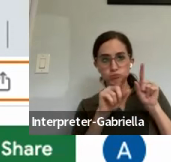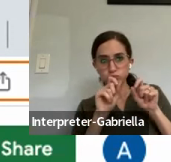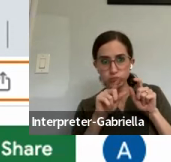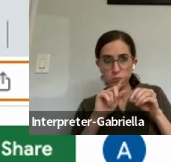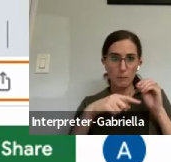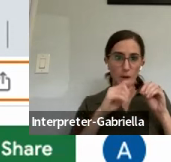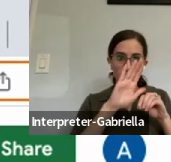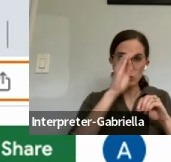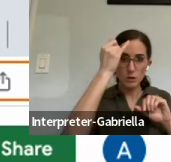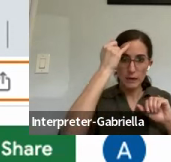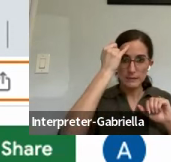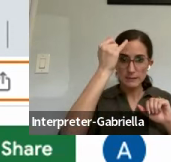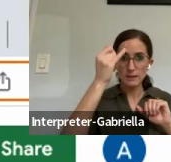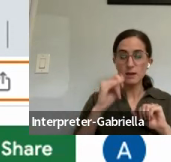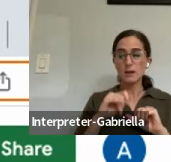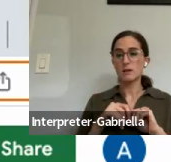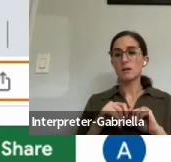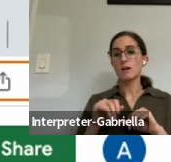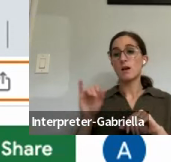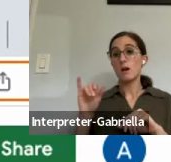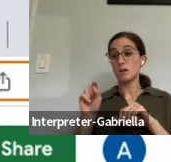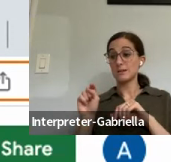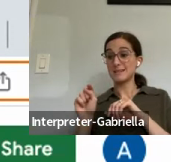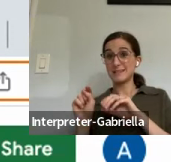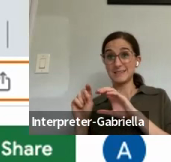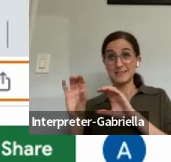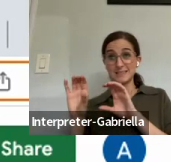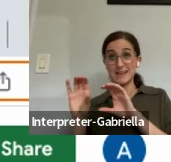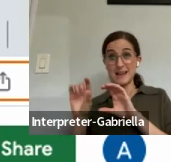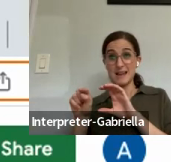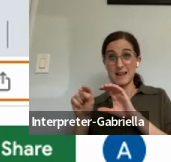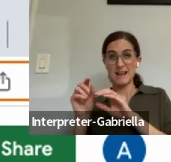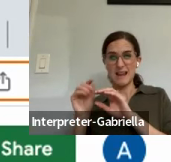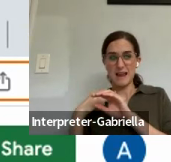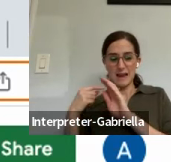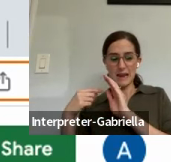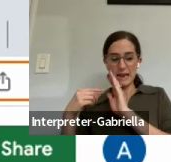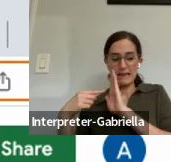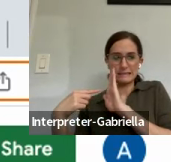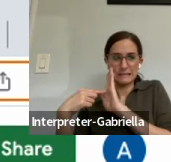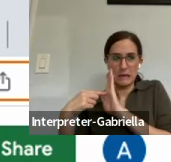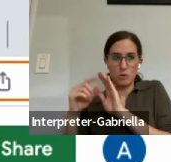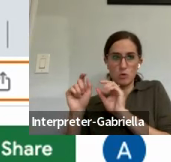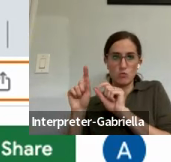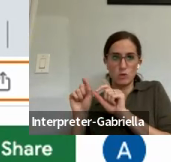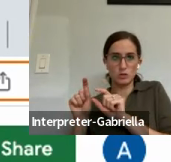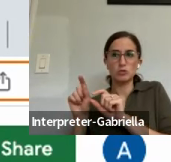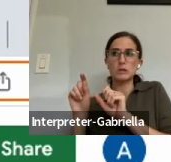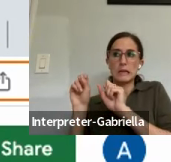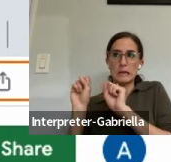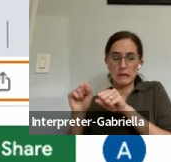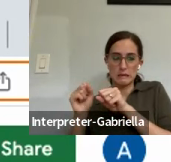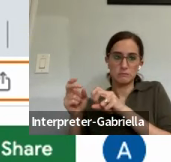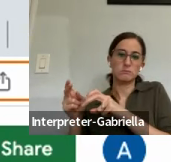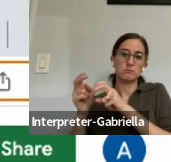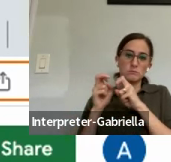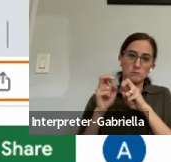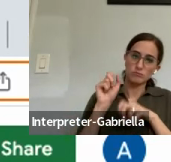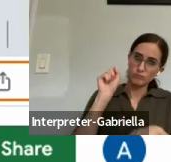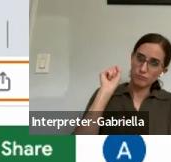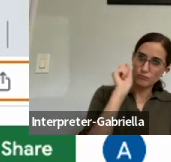questions I posted in the chat as a reference guide. Entonces, si los que pusieron o plantearon estas preguntas, si quieren leerlas,